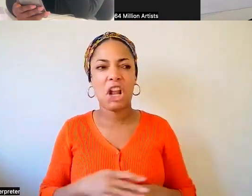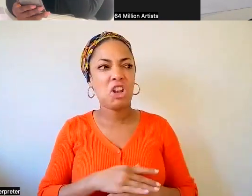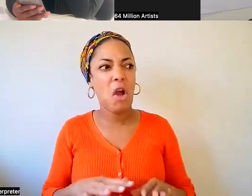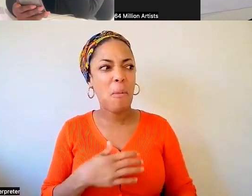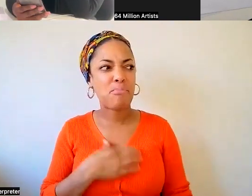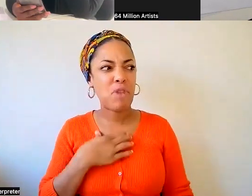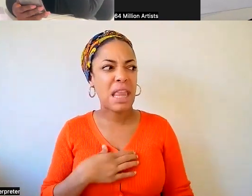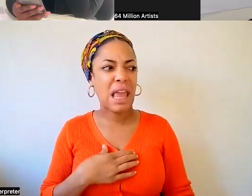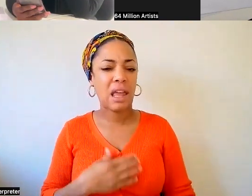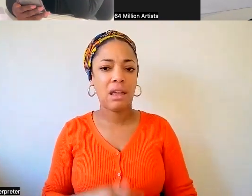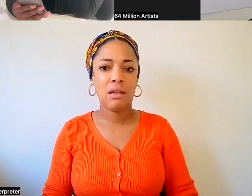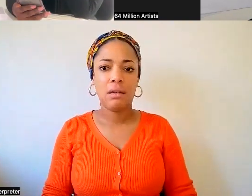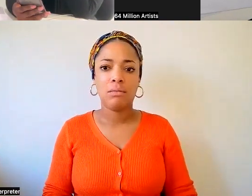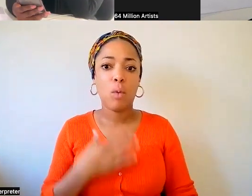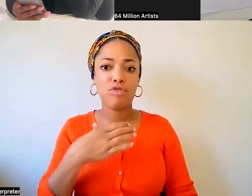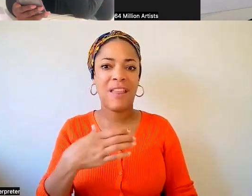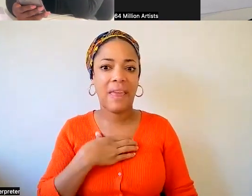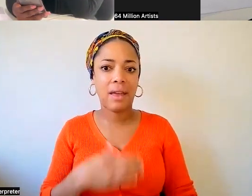breathing.